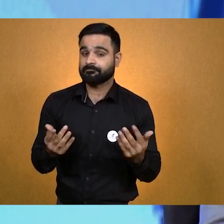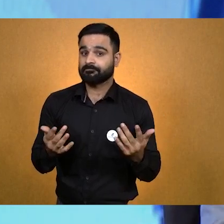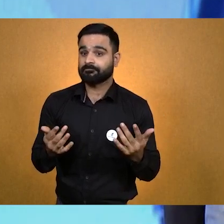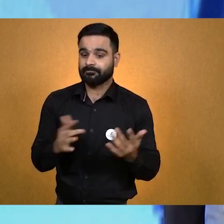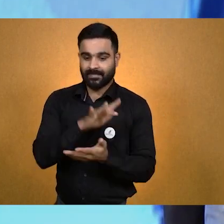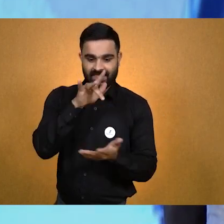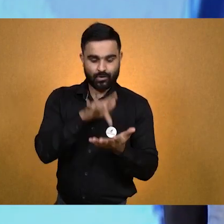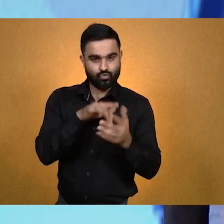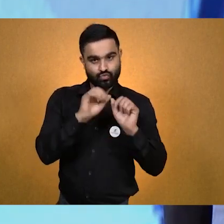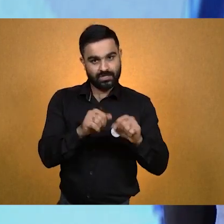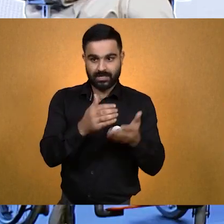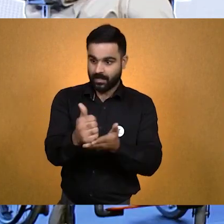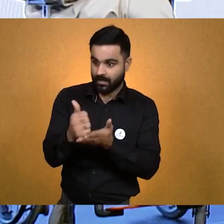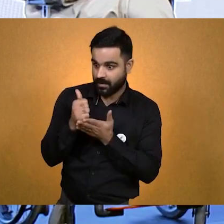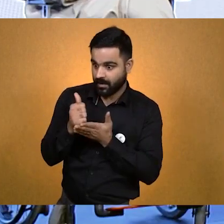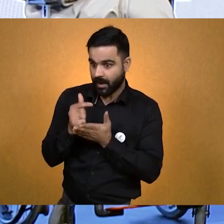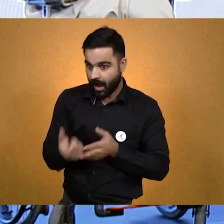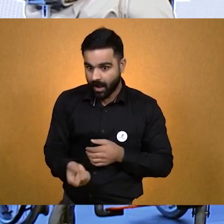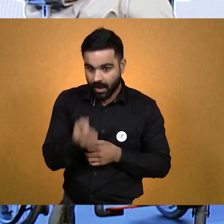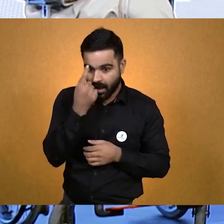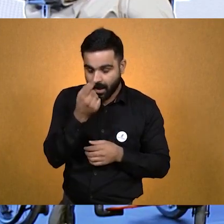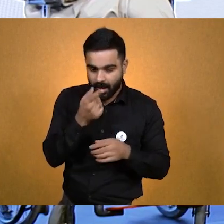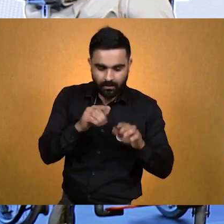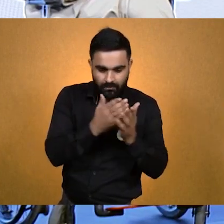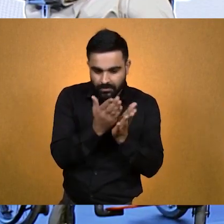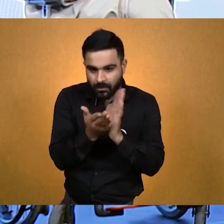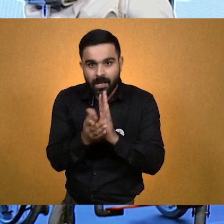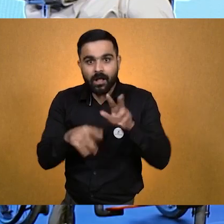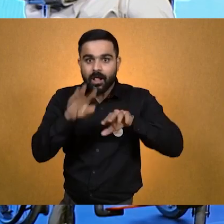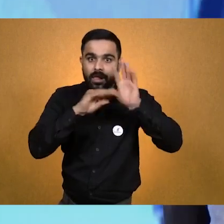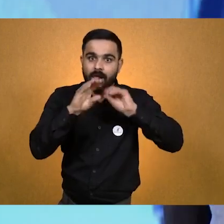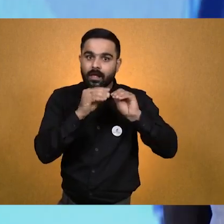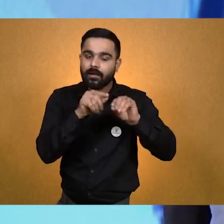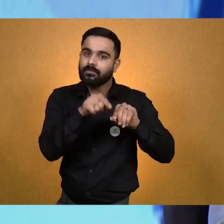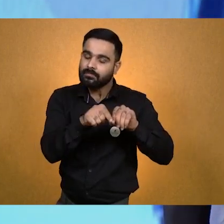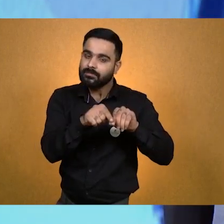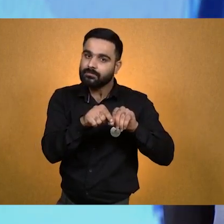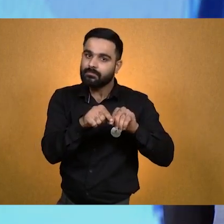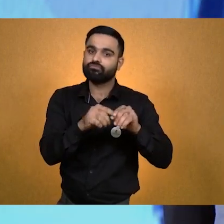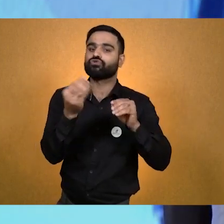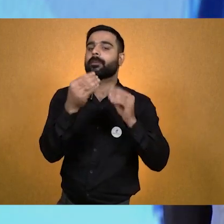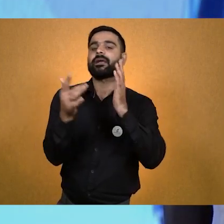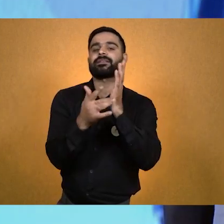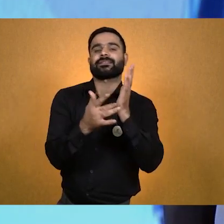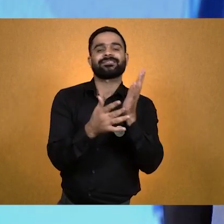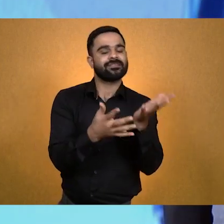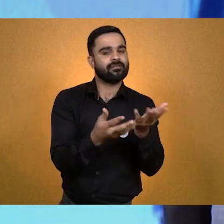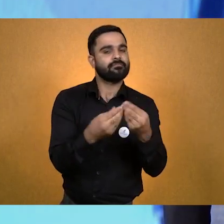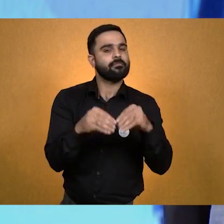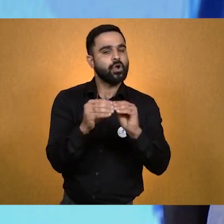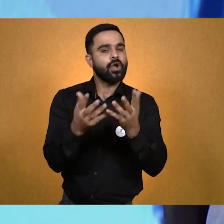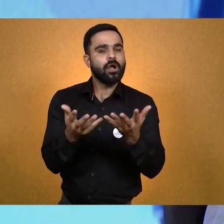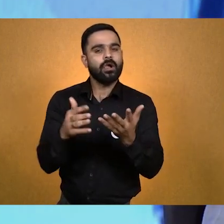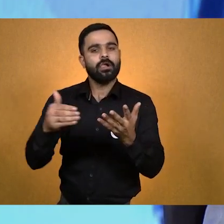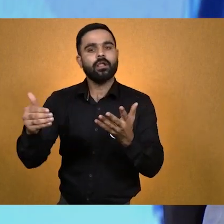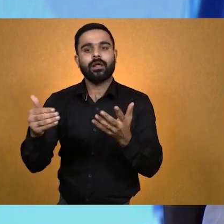a platform which actually helps you to understand the classification by yourself. So there are such technologies, and then moreover, like that,